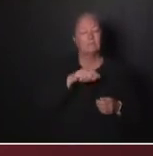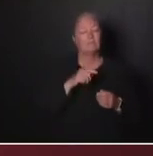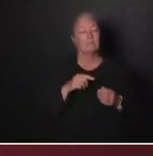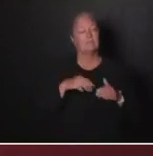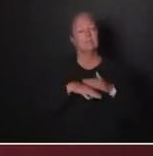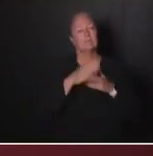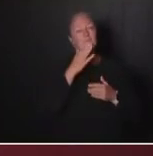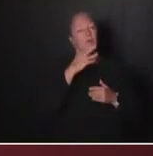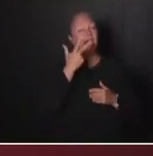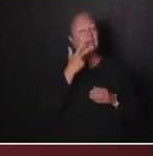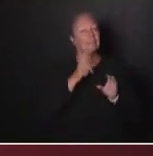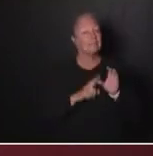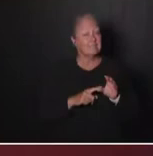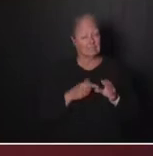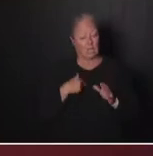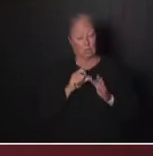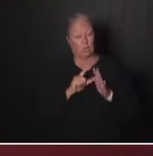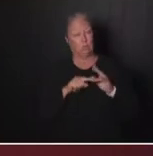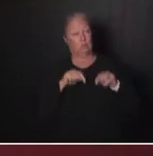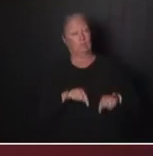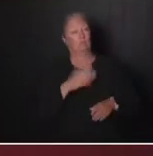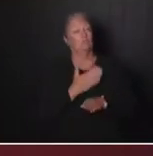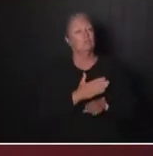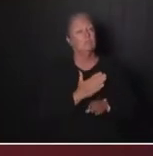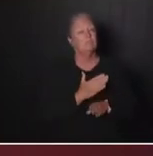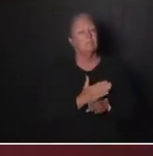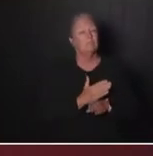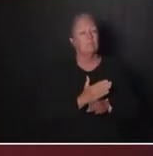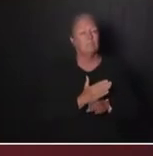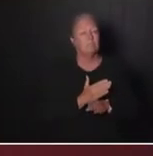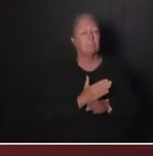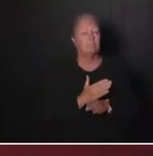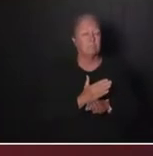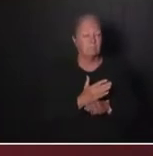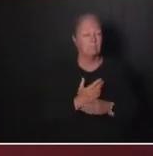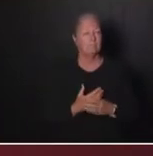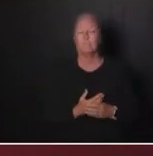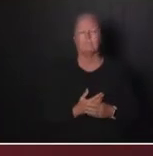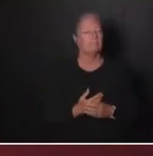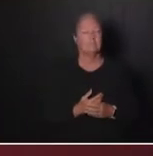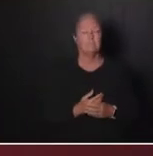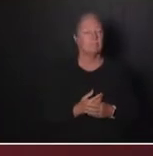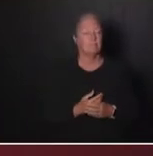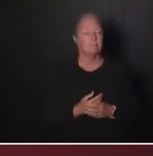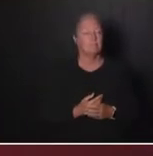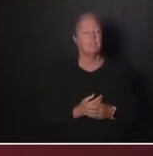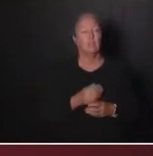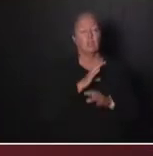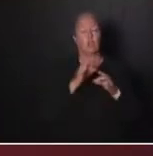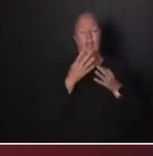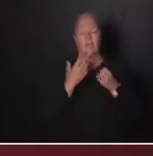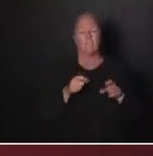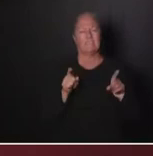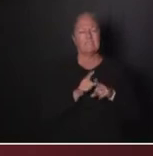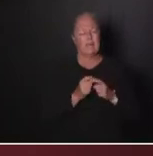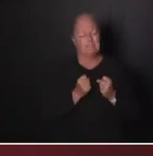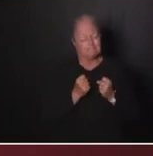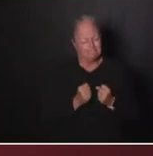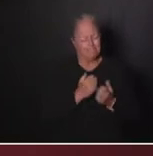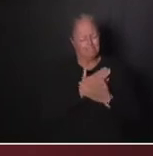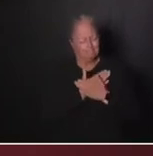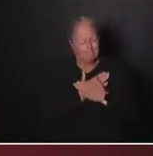the 48 years I've been doing this job that don't have the same passion that I have. They might not be